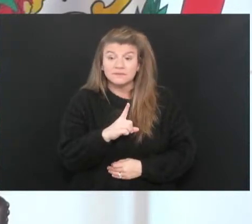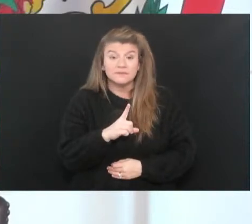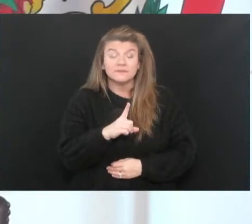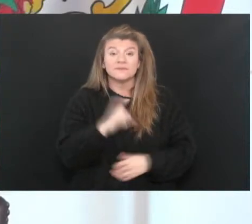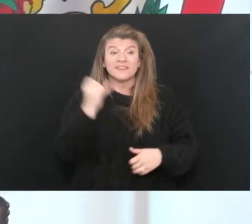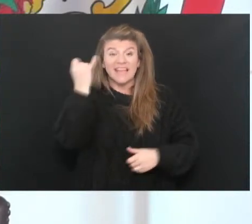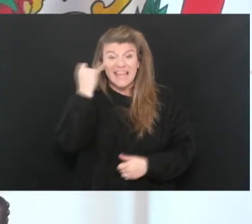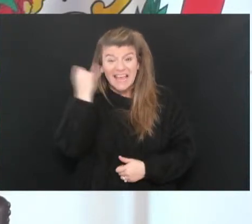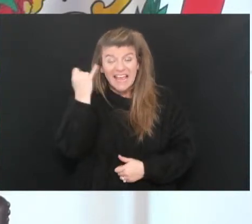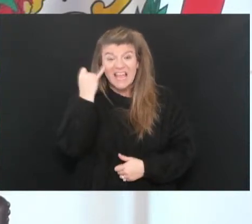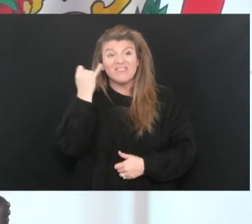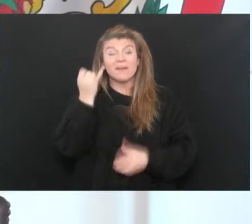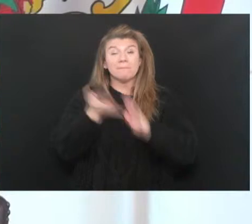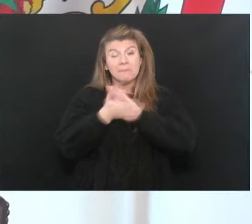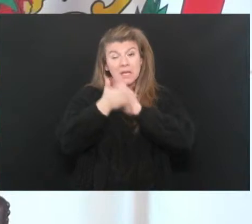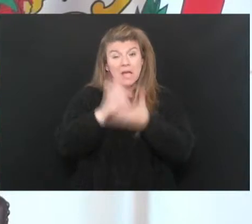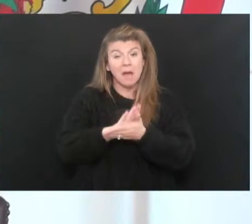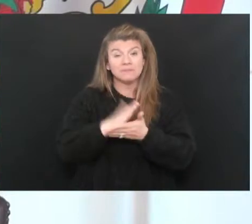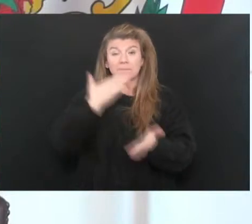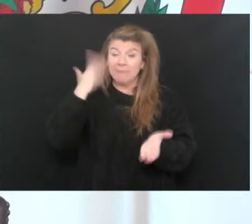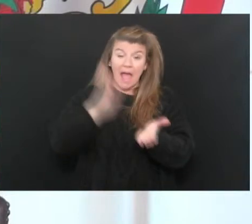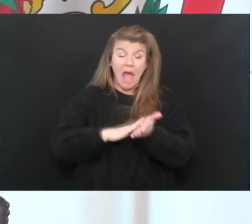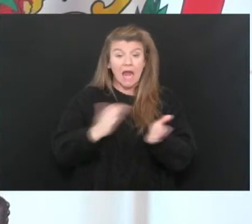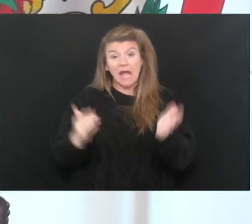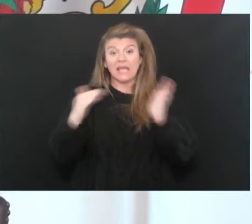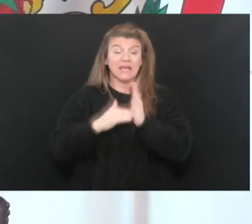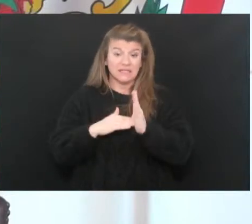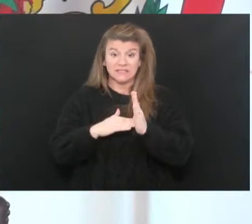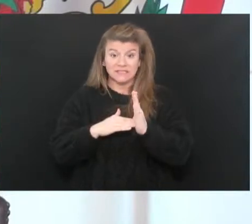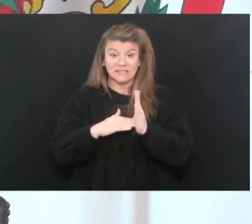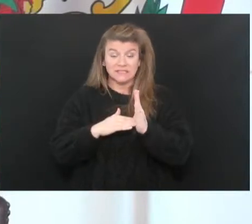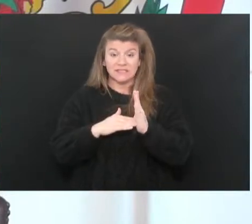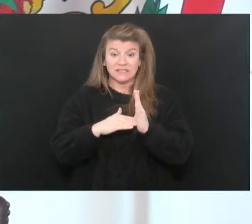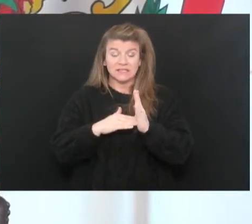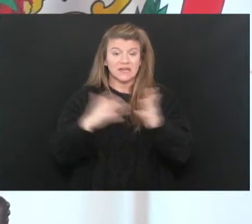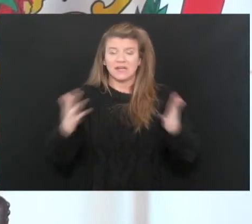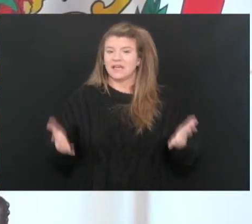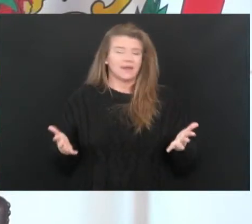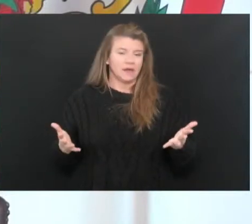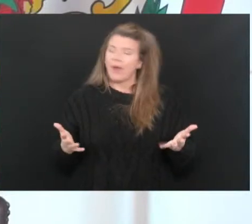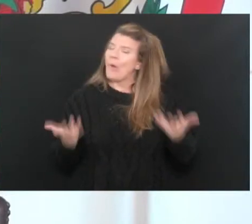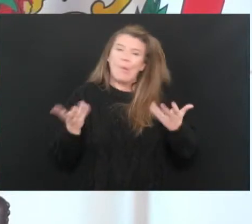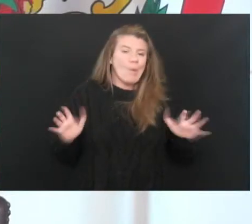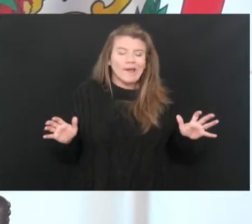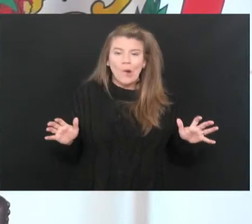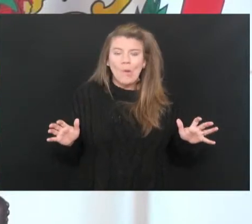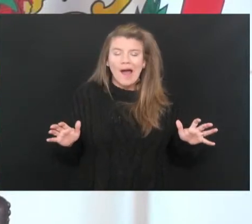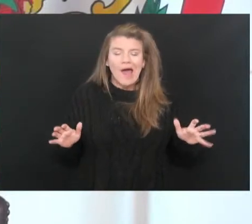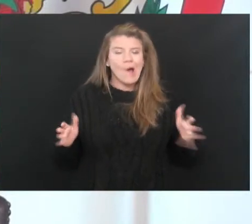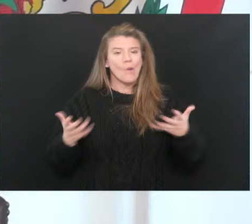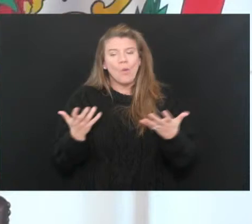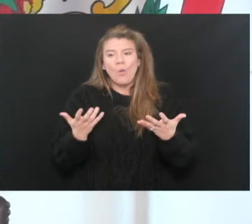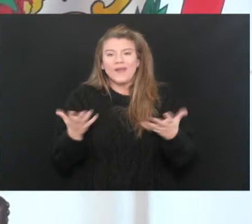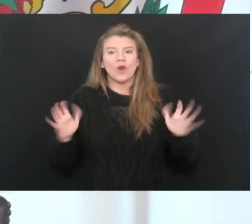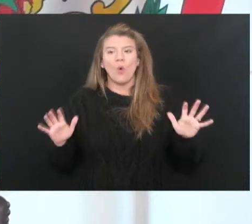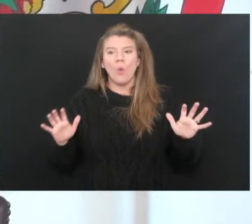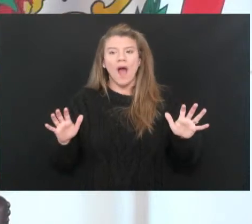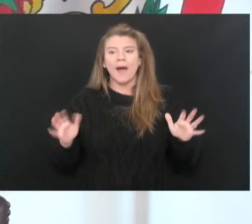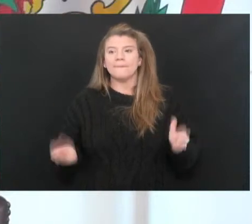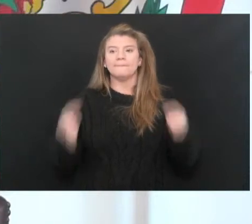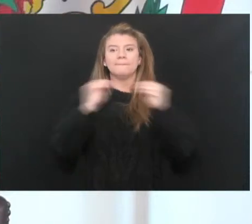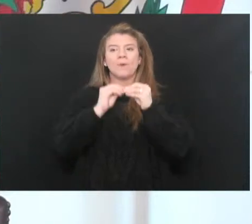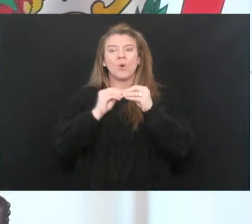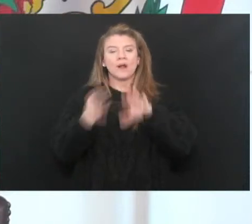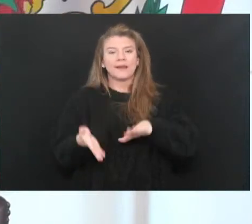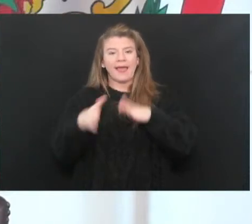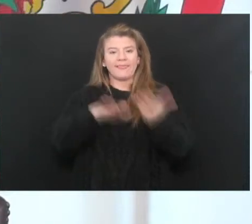if it were to get really bad again, we don't want the body bags to